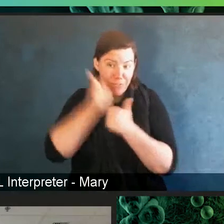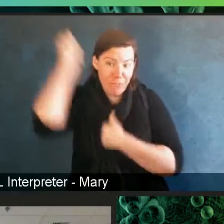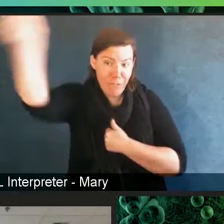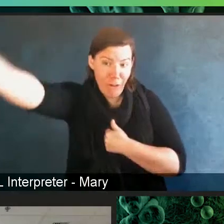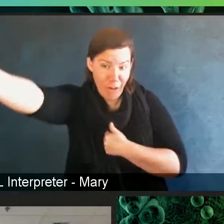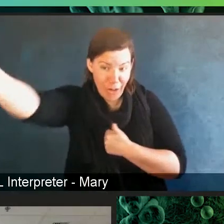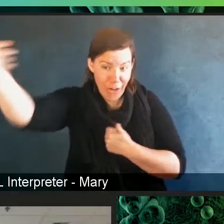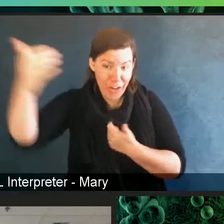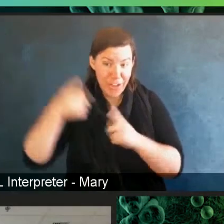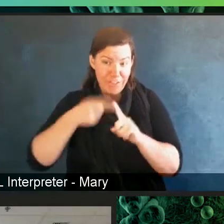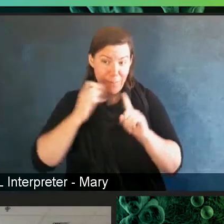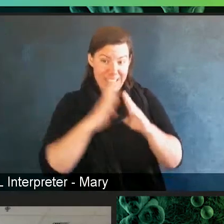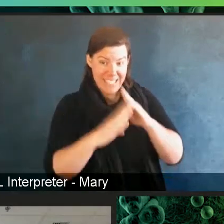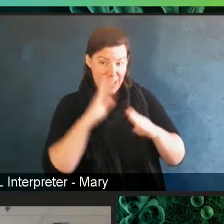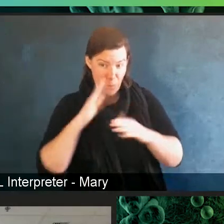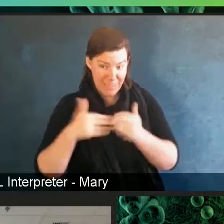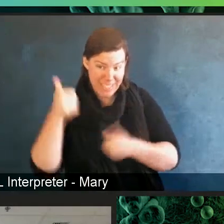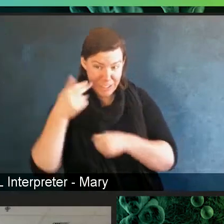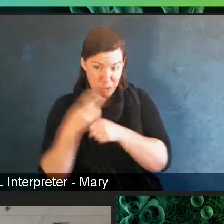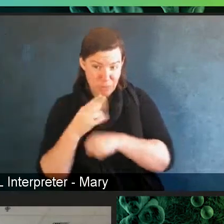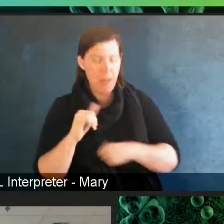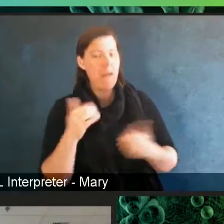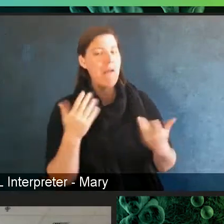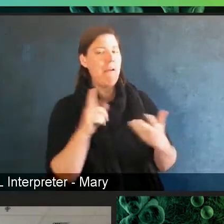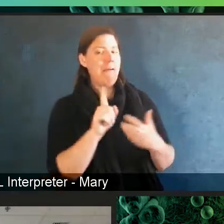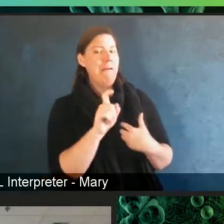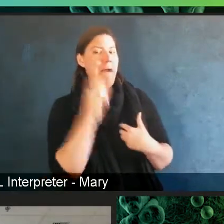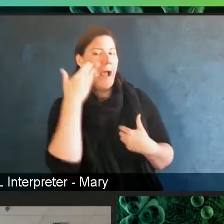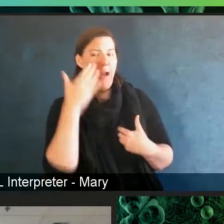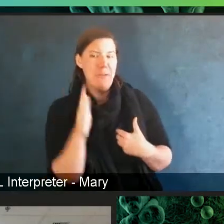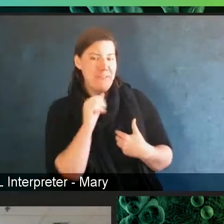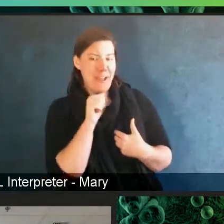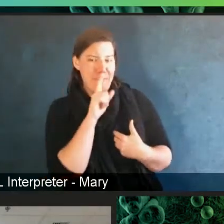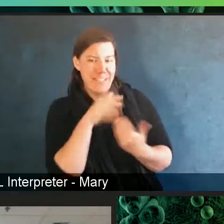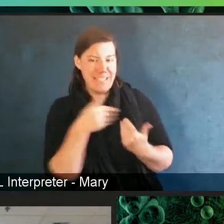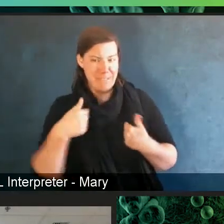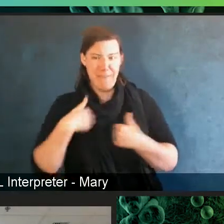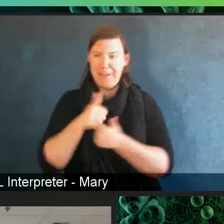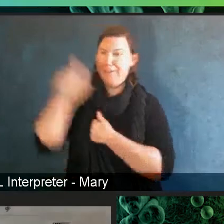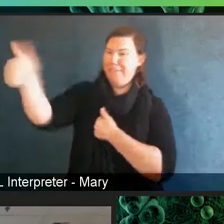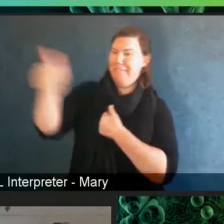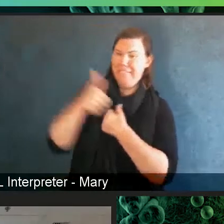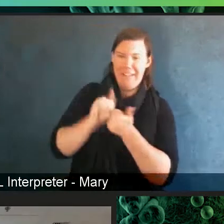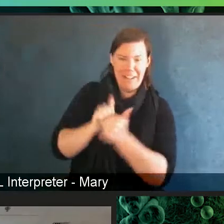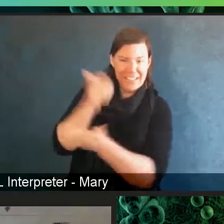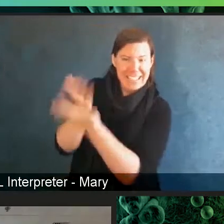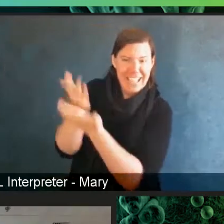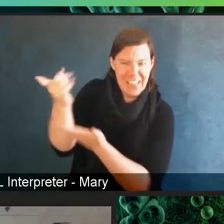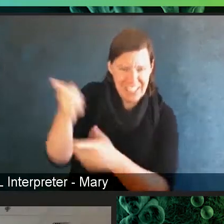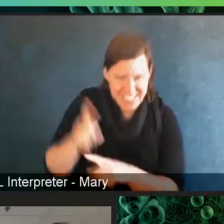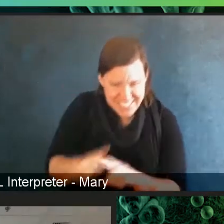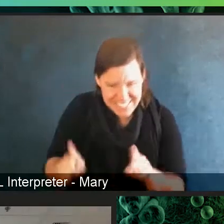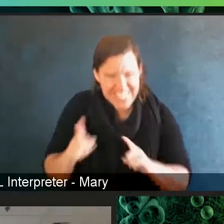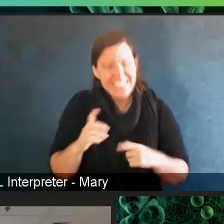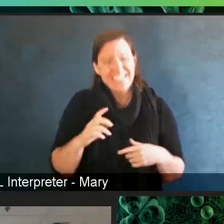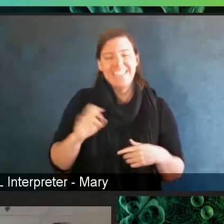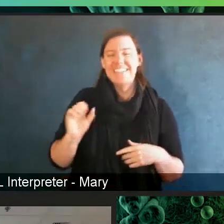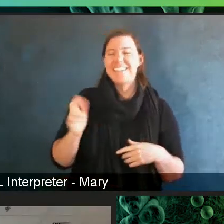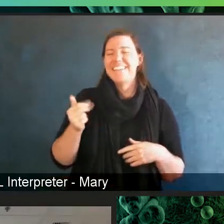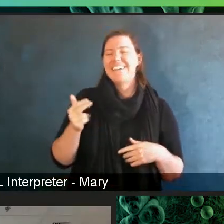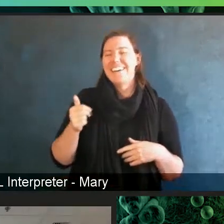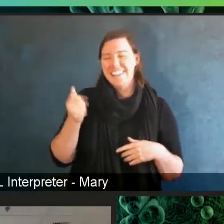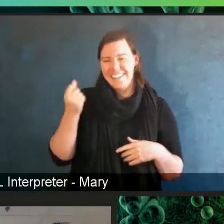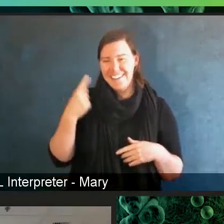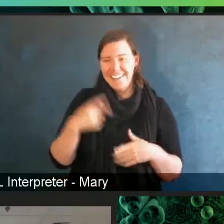has revolutionized a field of biology? What's something that you can think of that some of the people watching today might make sense to